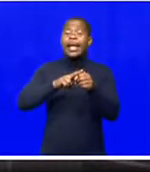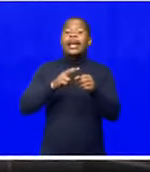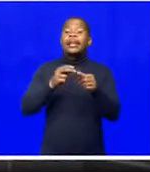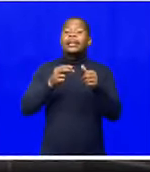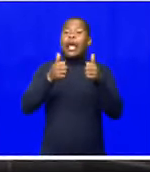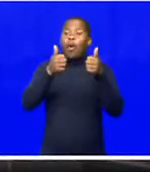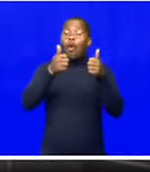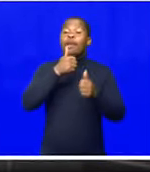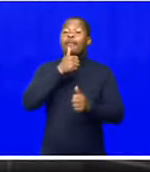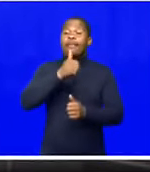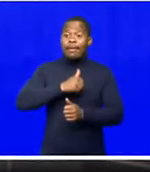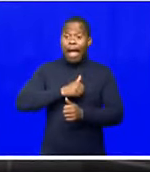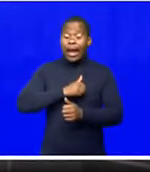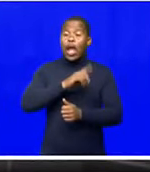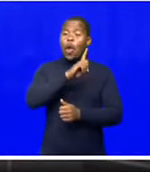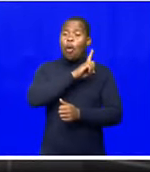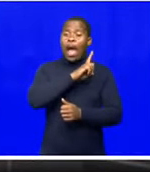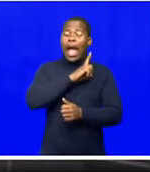very knowledgeable